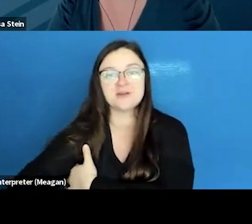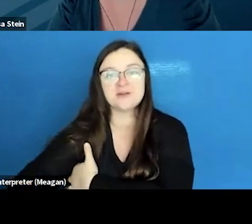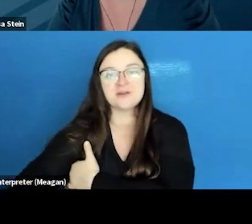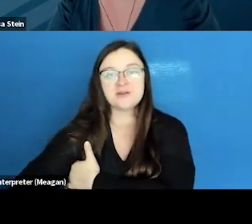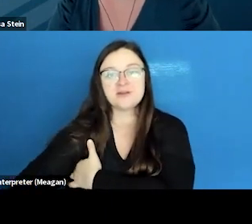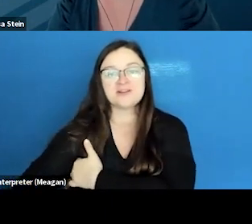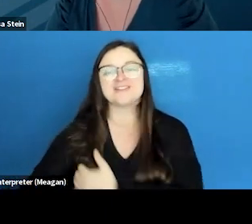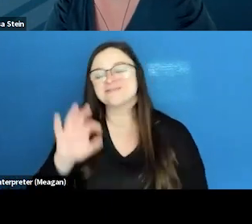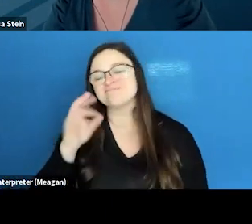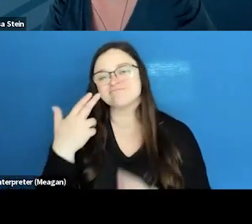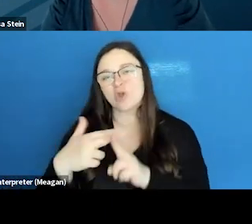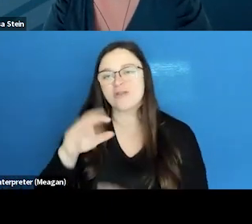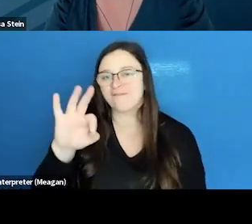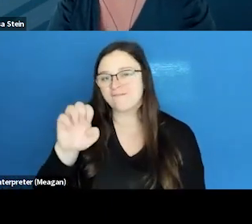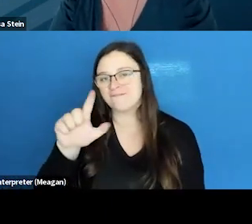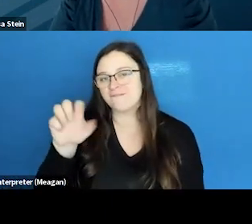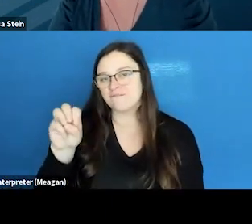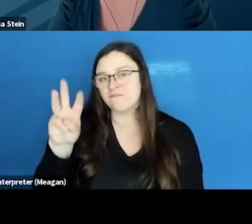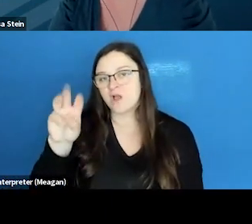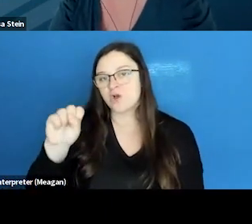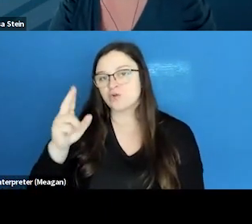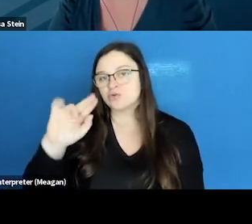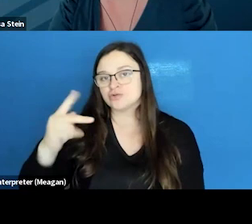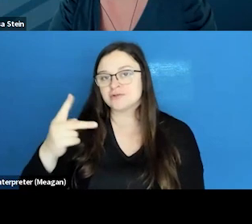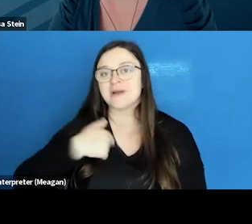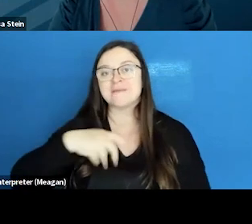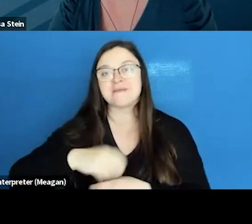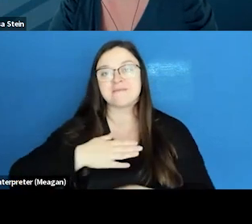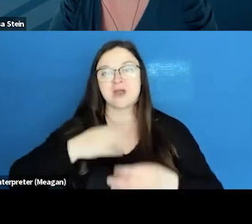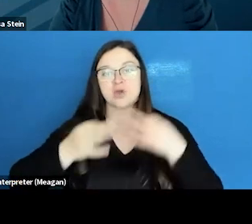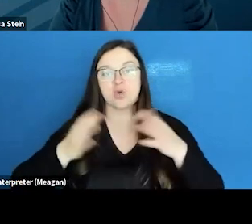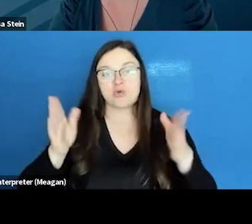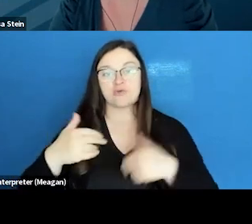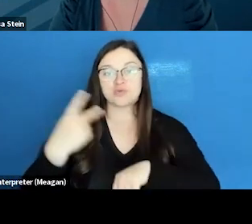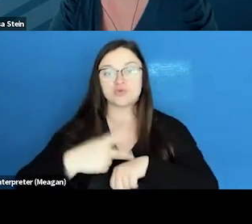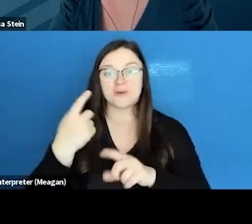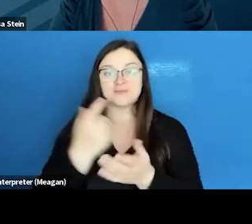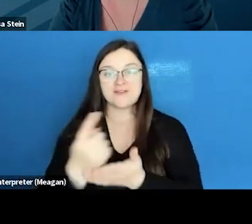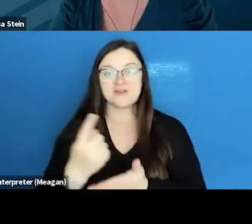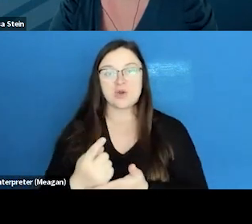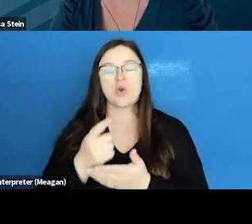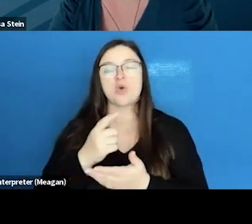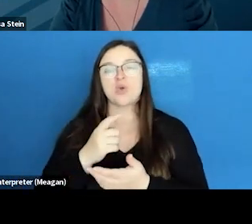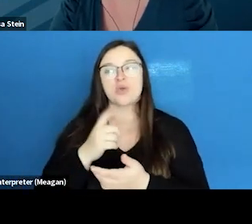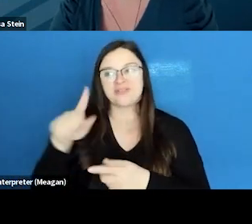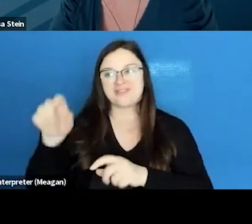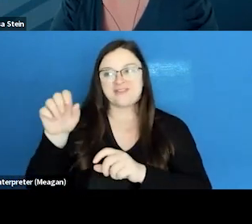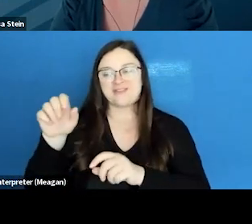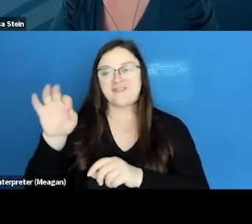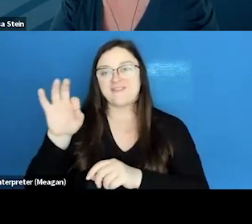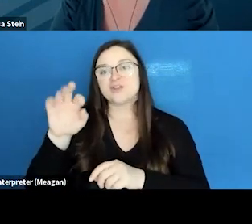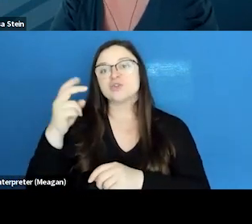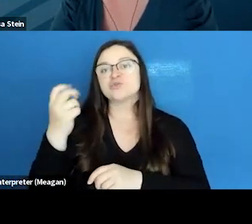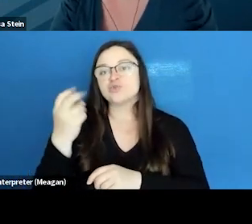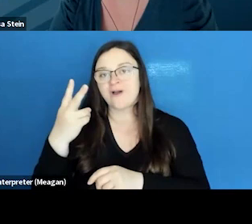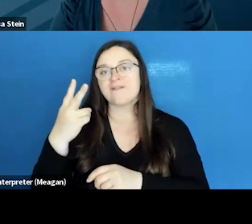it's a fellowship, and I lend my courtroom twice a week to fellowship programs, 12-step programs that can